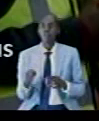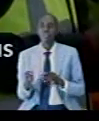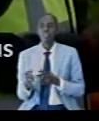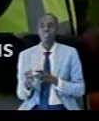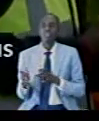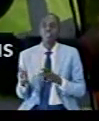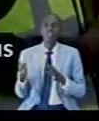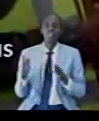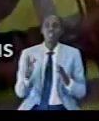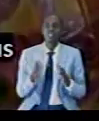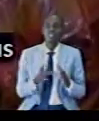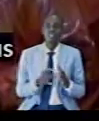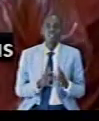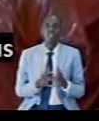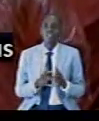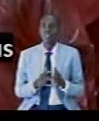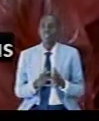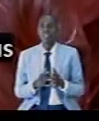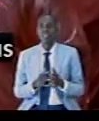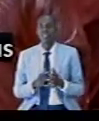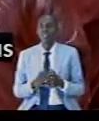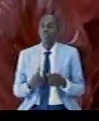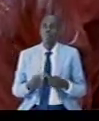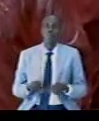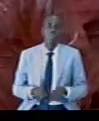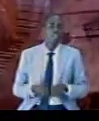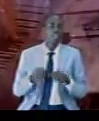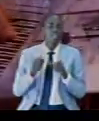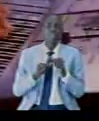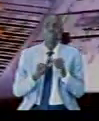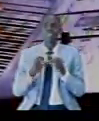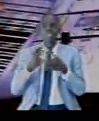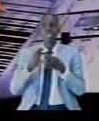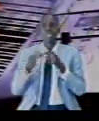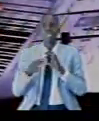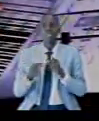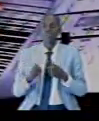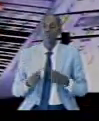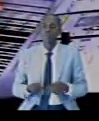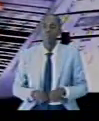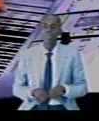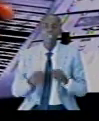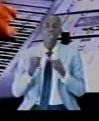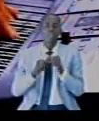of Jesus. To break every chain. To break every chain.